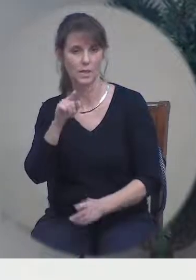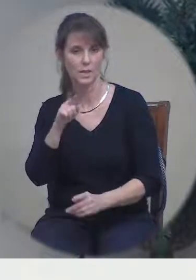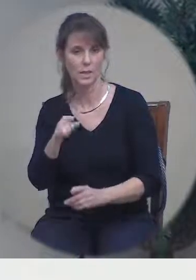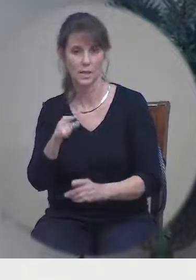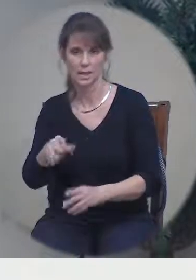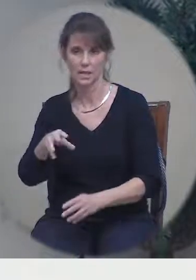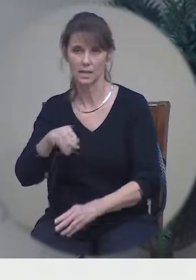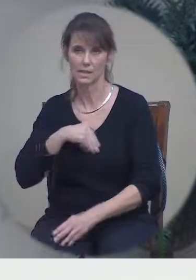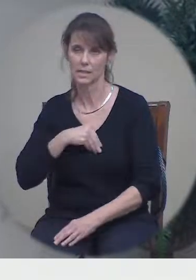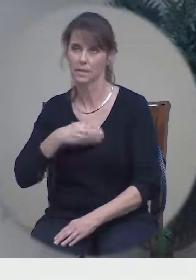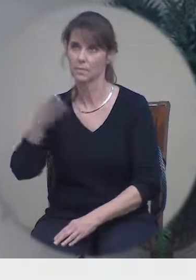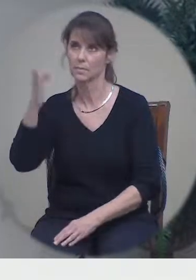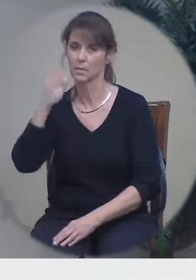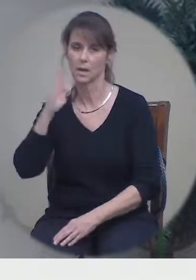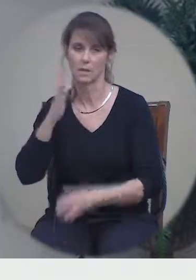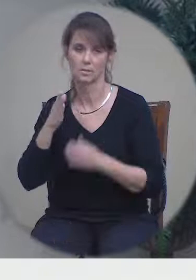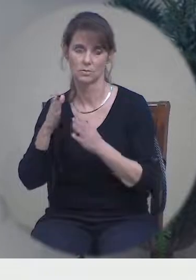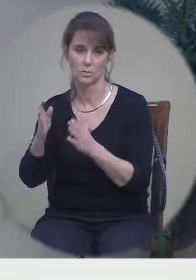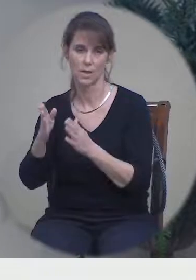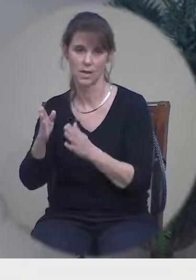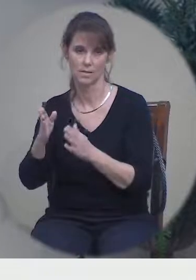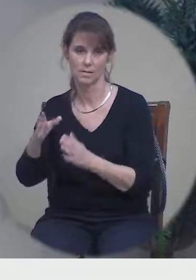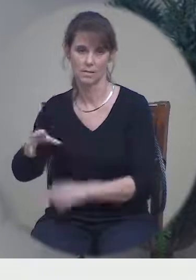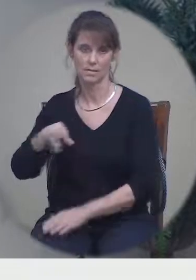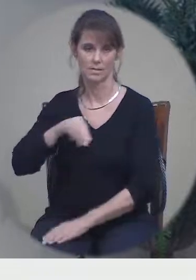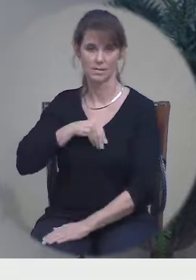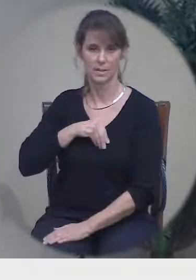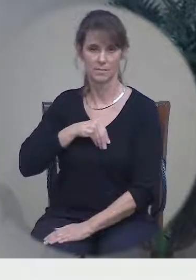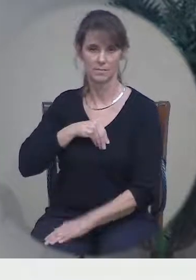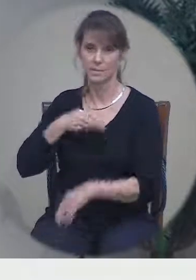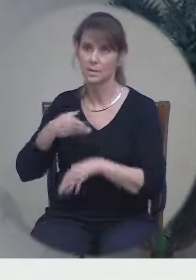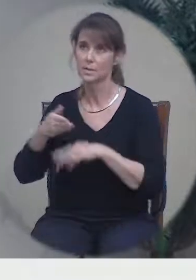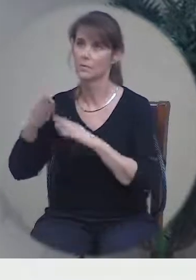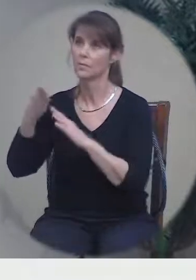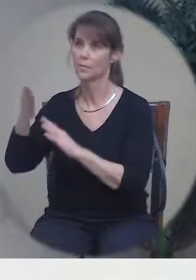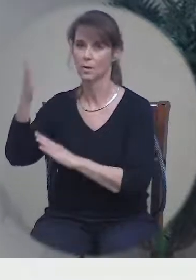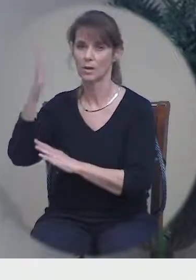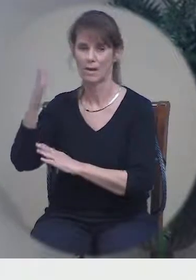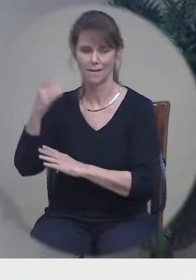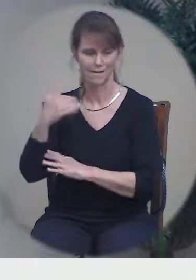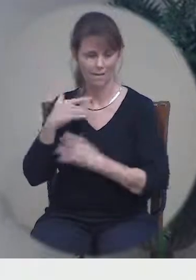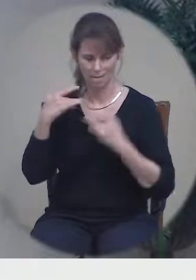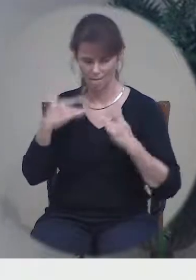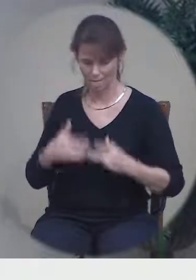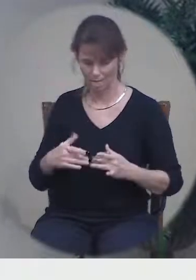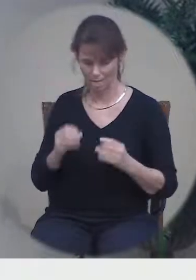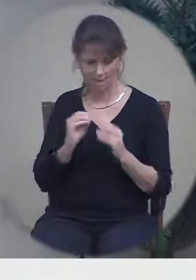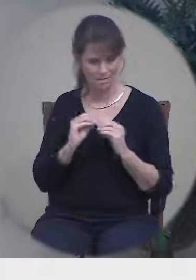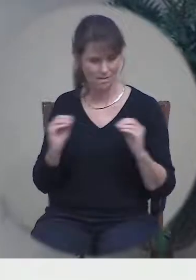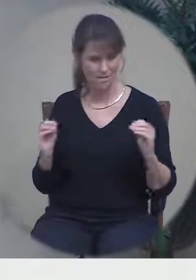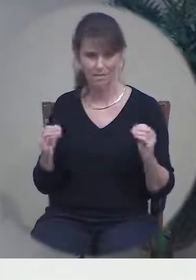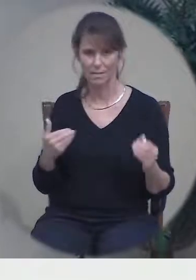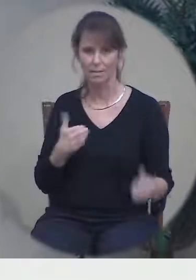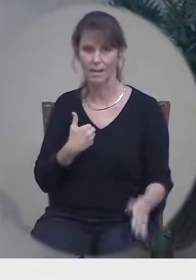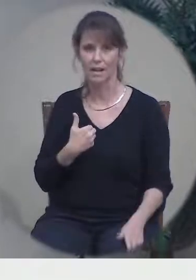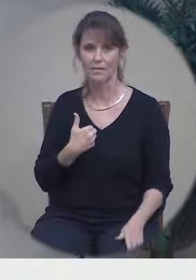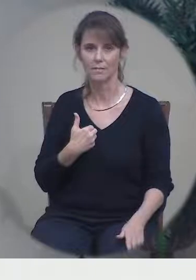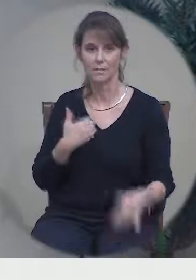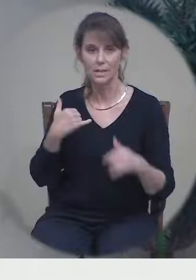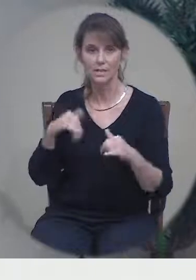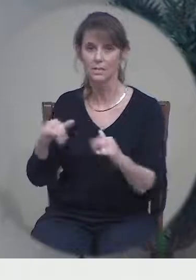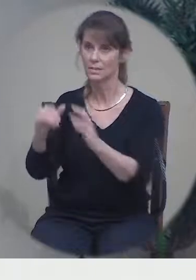God as his only good. A man may stand before God stripped of everything that life has given him and still